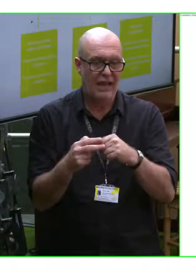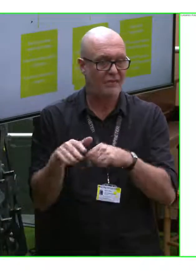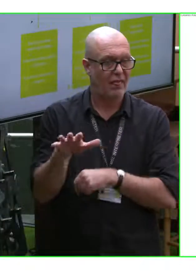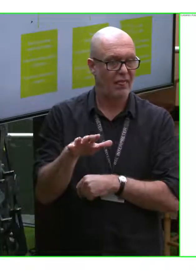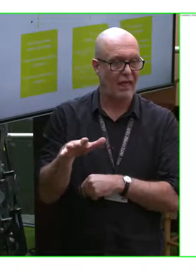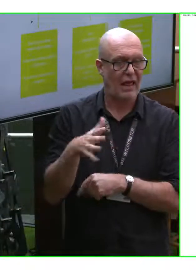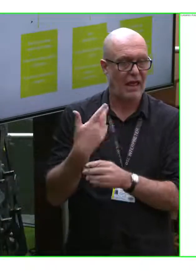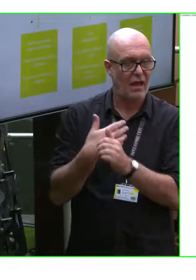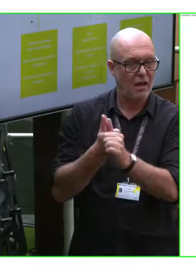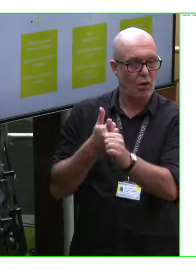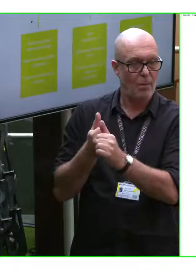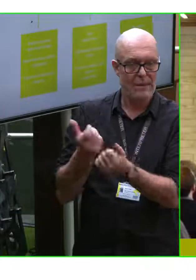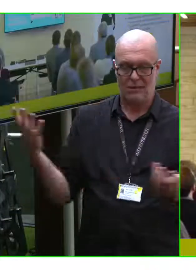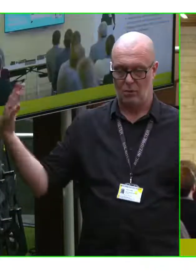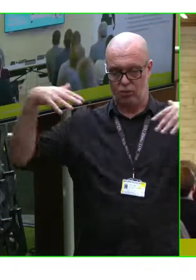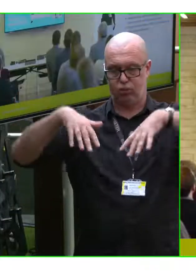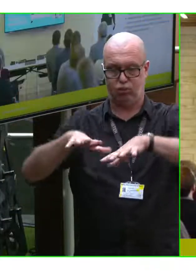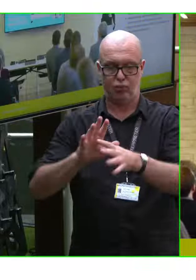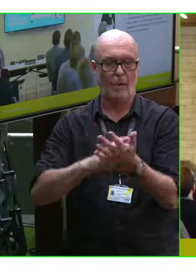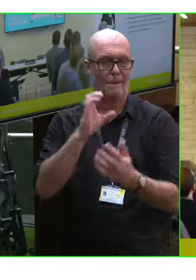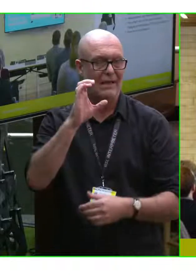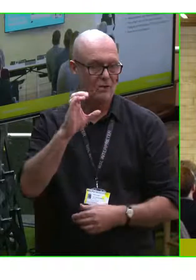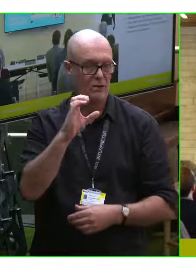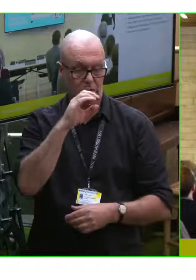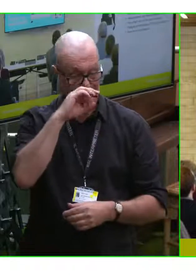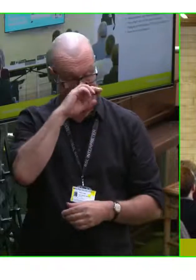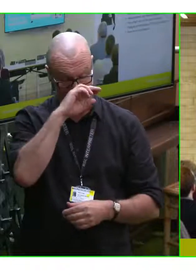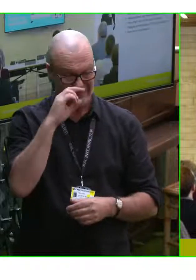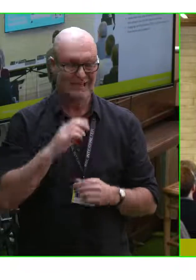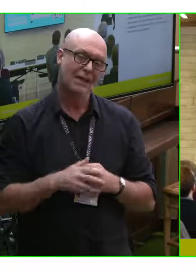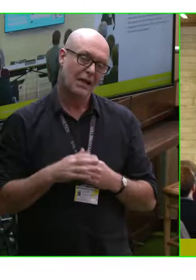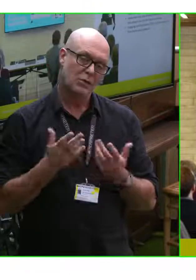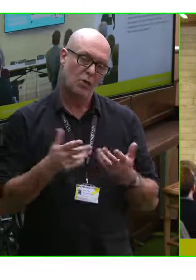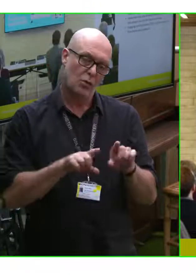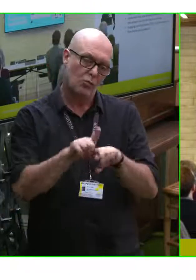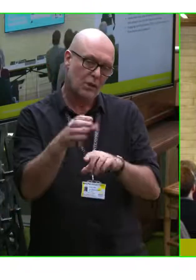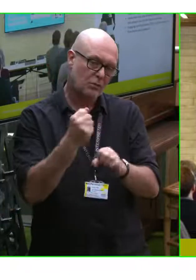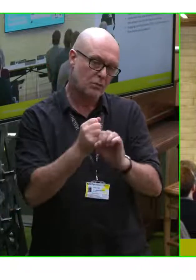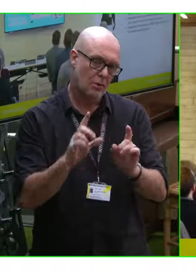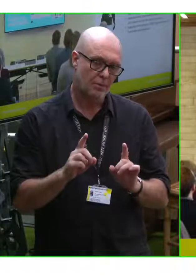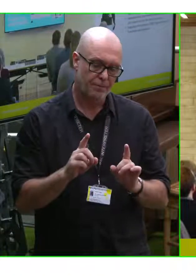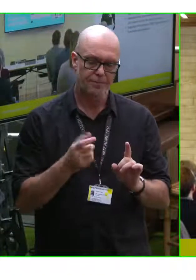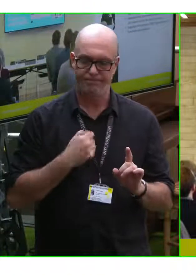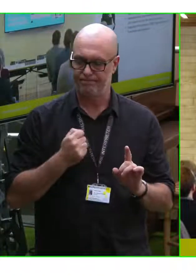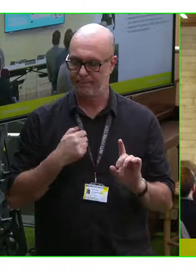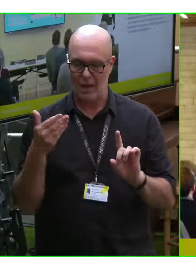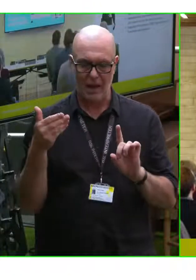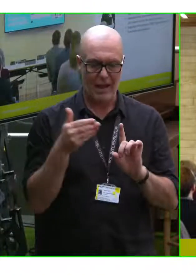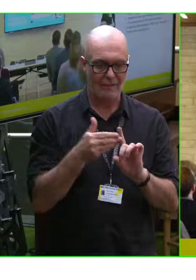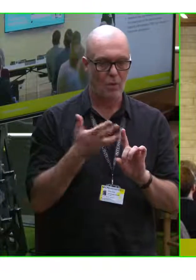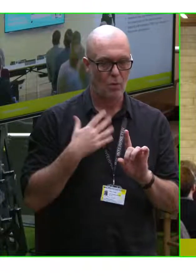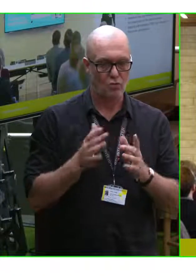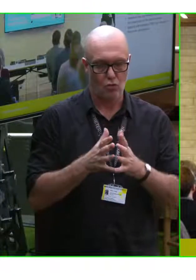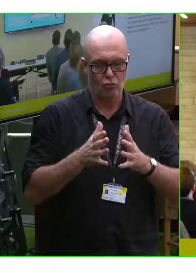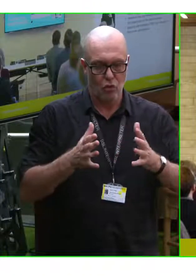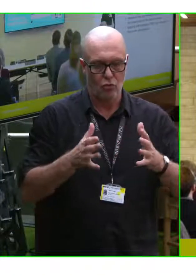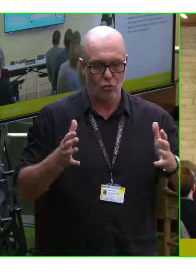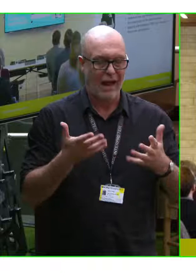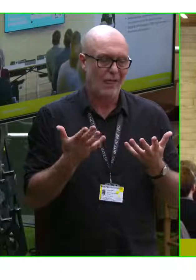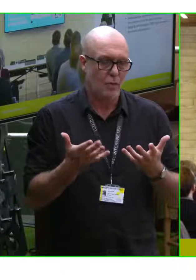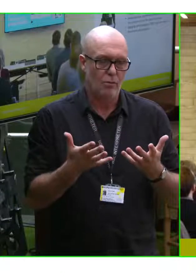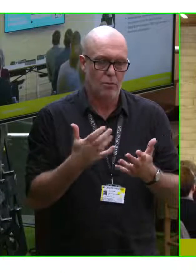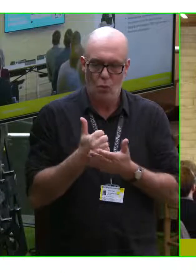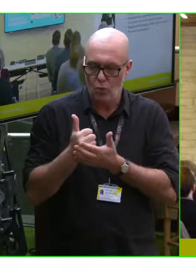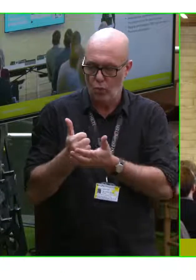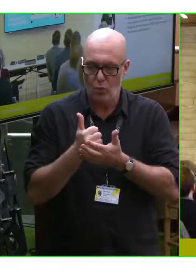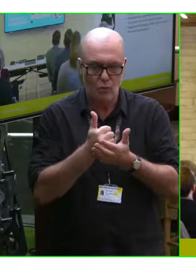area. So what are we trying to do in terms of that, where our ambition is to grow out into a much larger facility. At the moment, we support